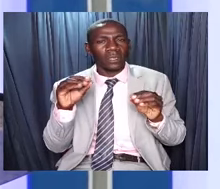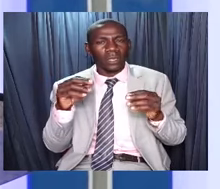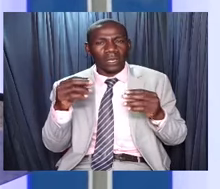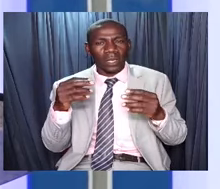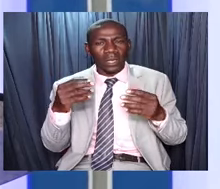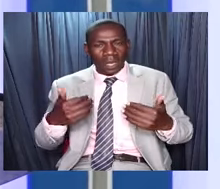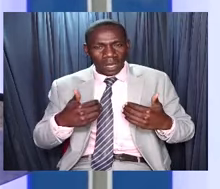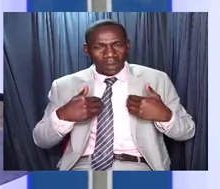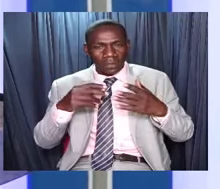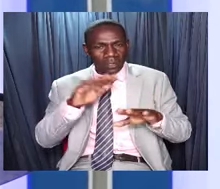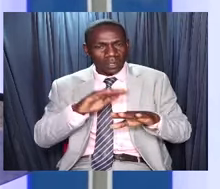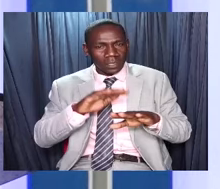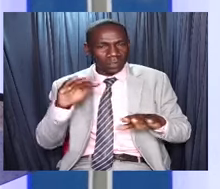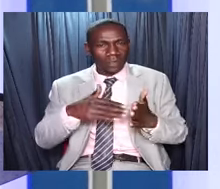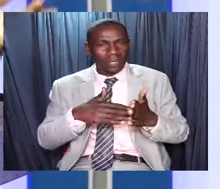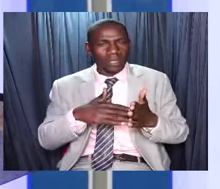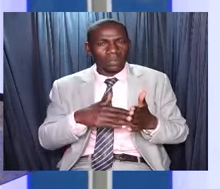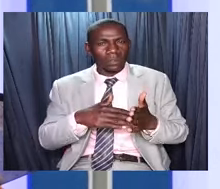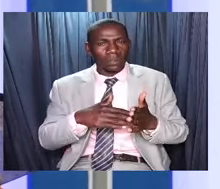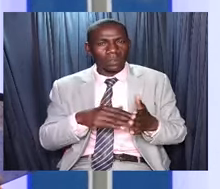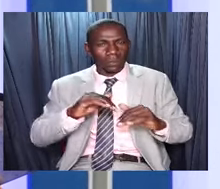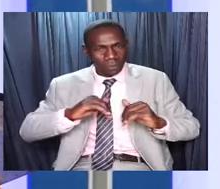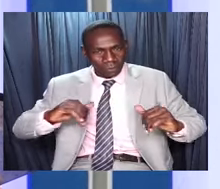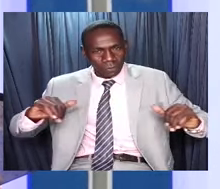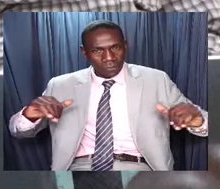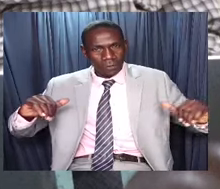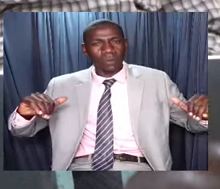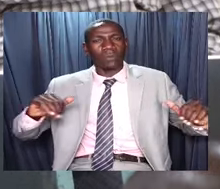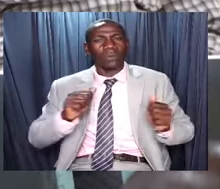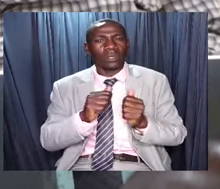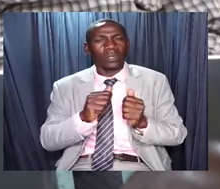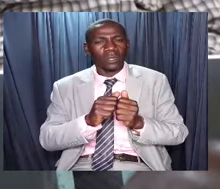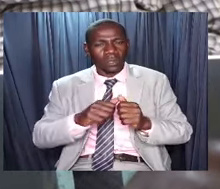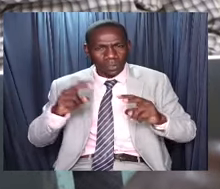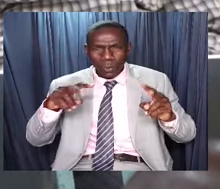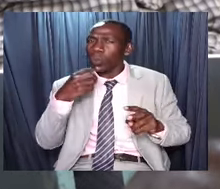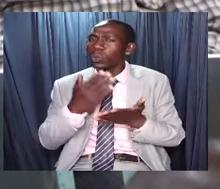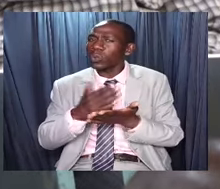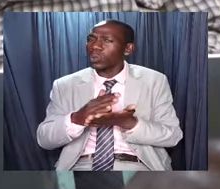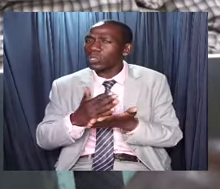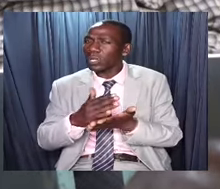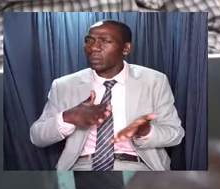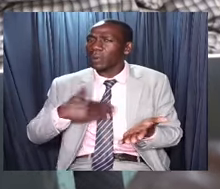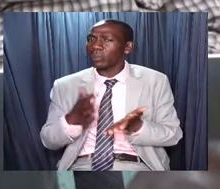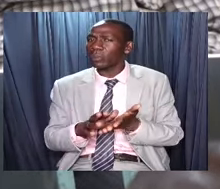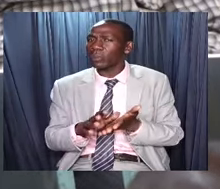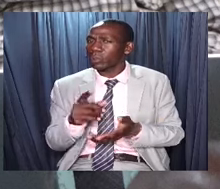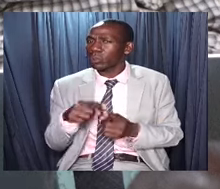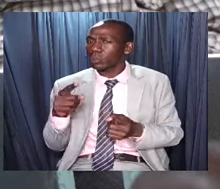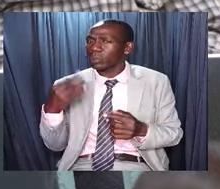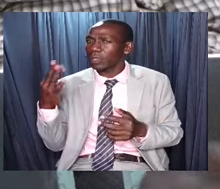kwa unyonge wako. And touch on your weakness. Utaona umeachana naye. You part ways with him. Natafuta ni nani alisema. You seek around who shared unto